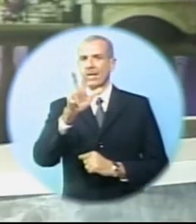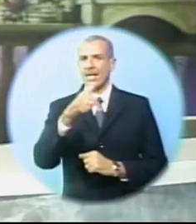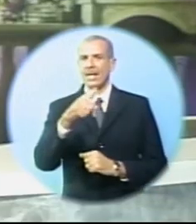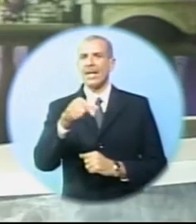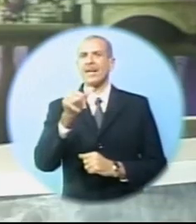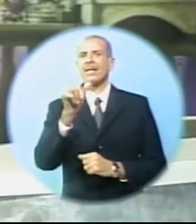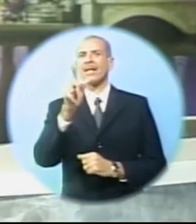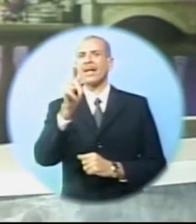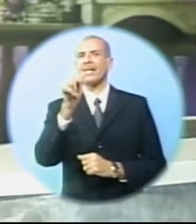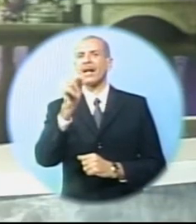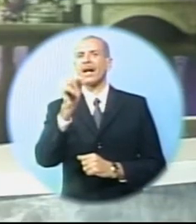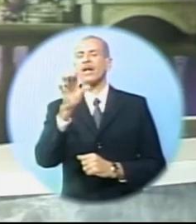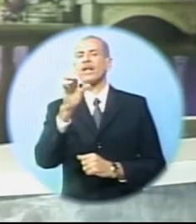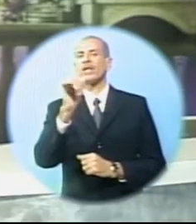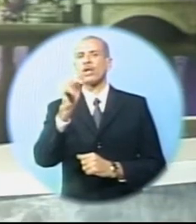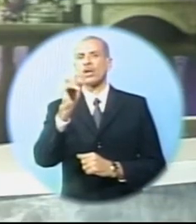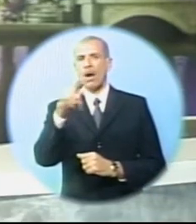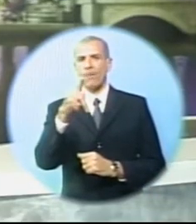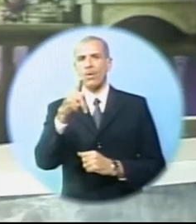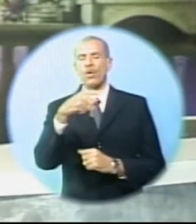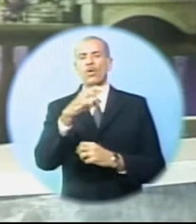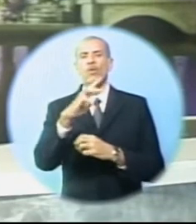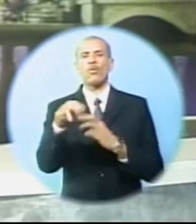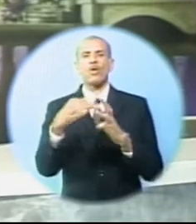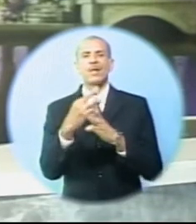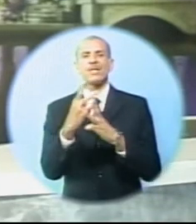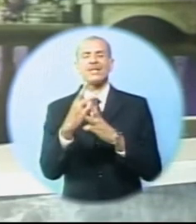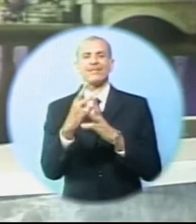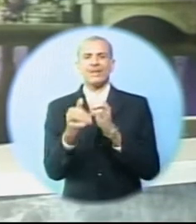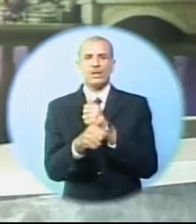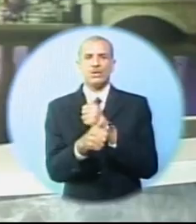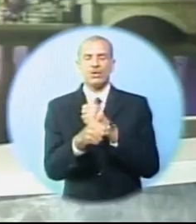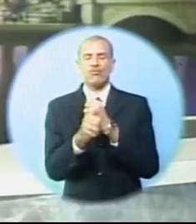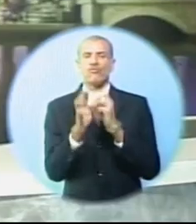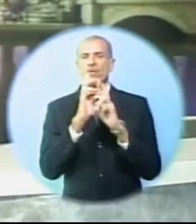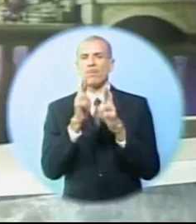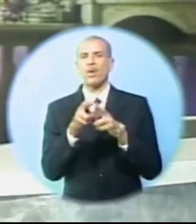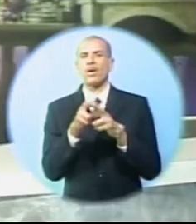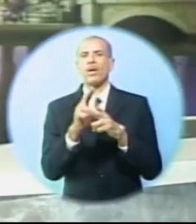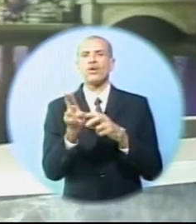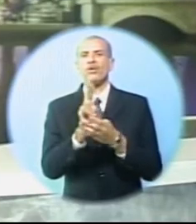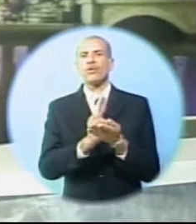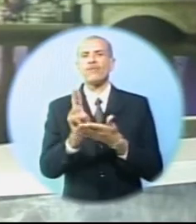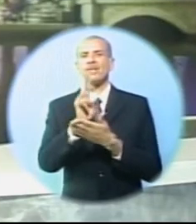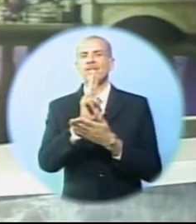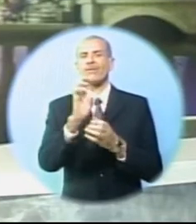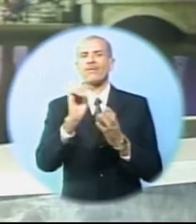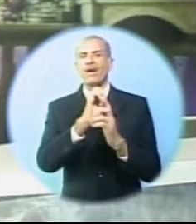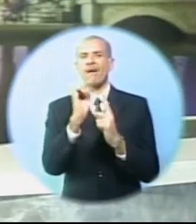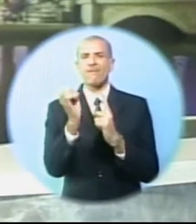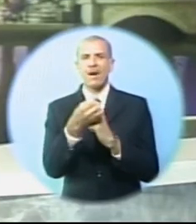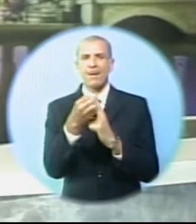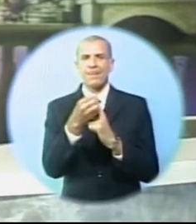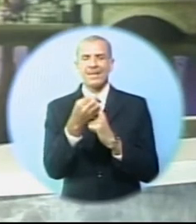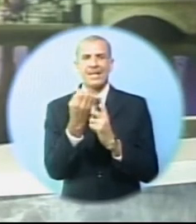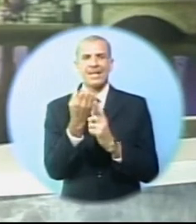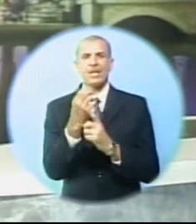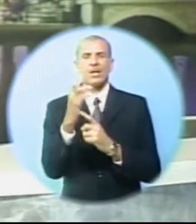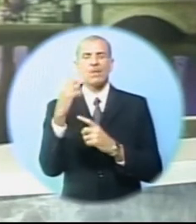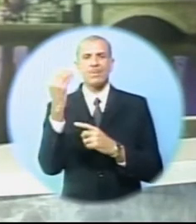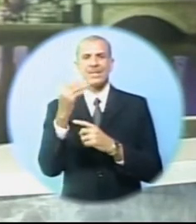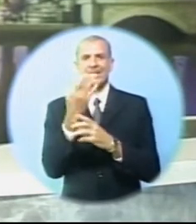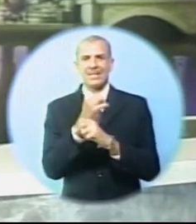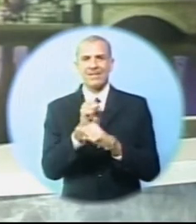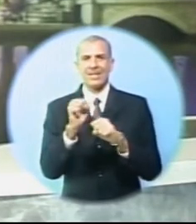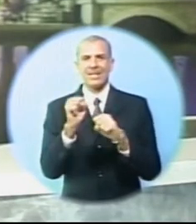Qatar tops the 2015 World Risk Report of the United Nations University for Environment and Human Security, and that's